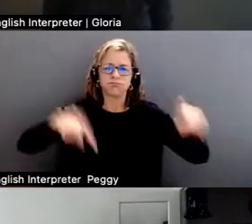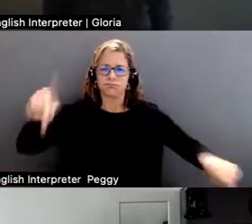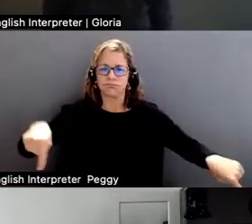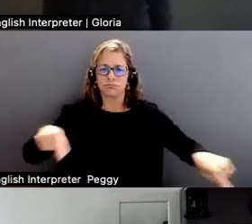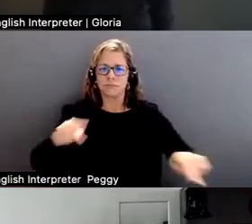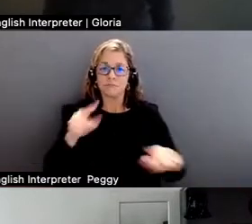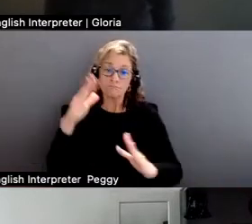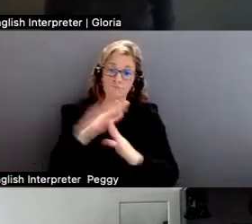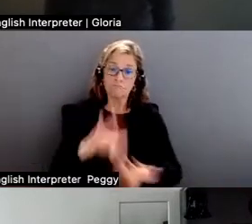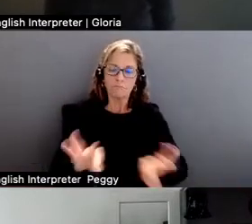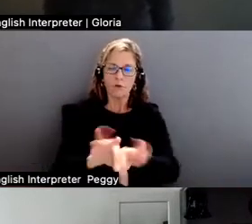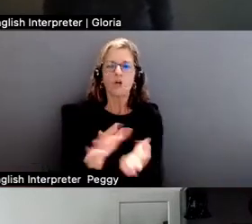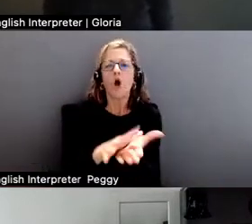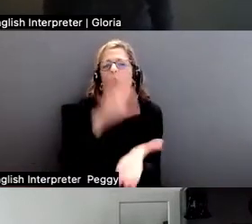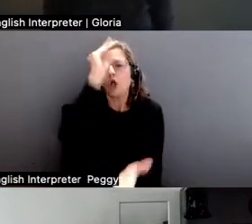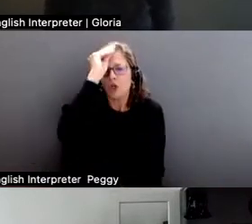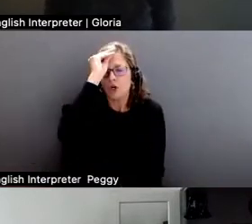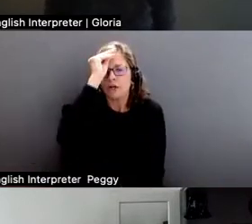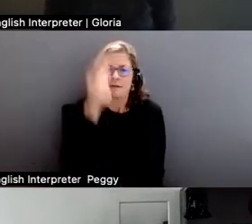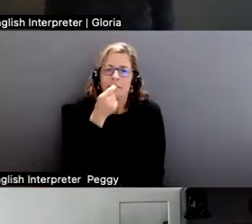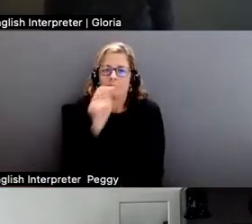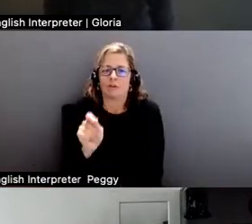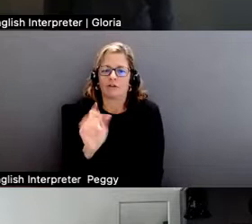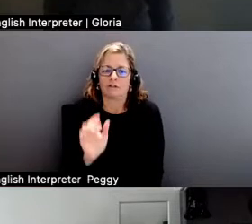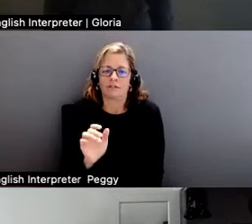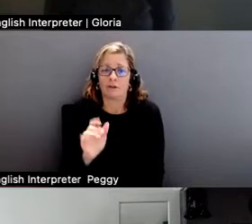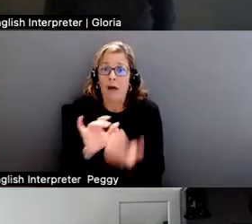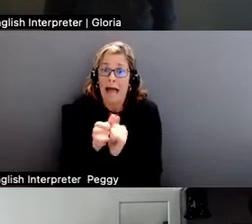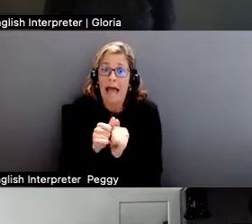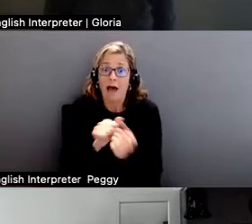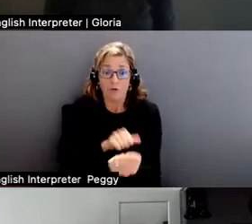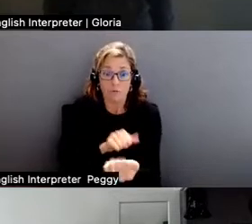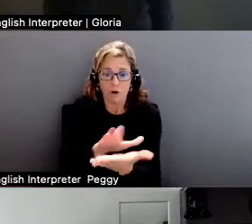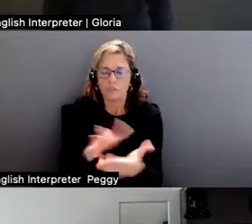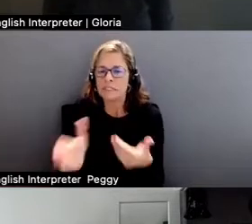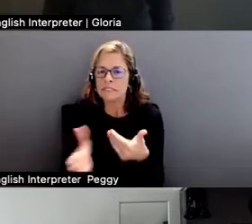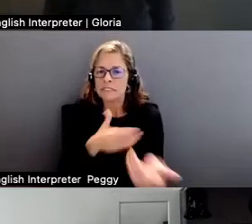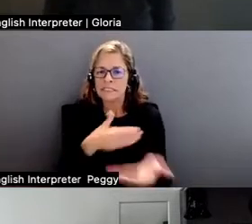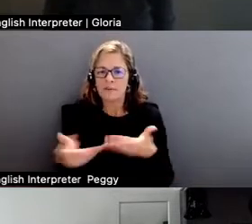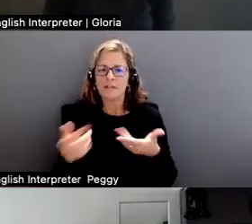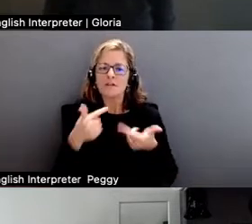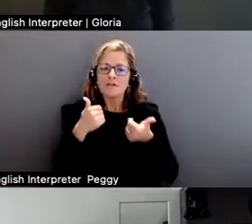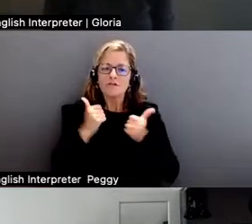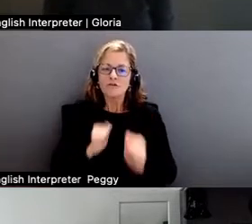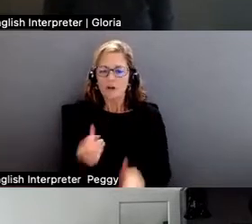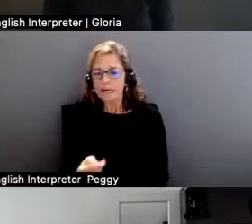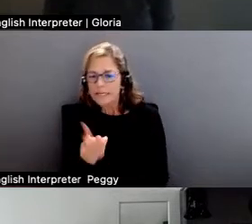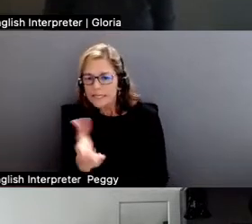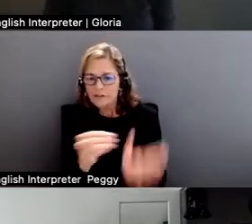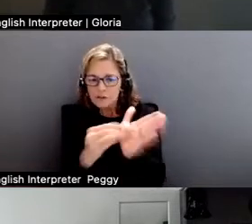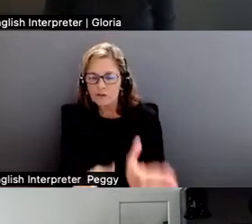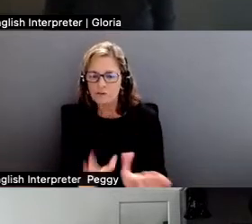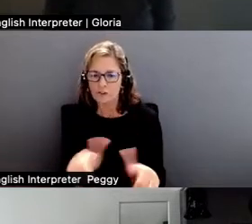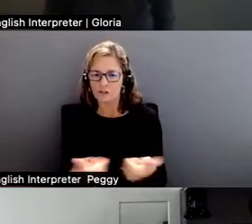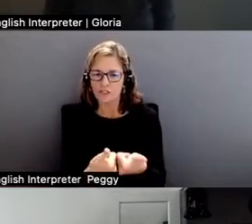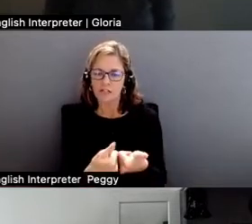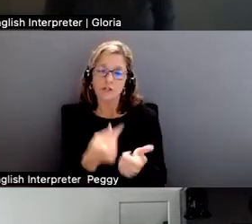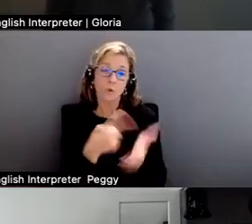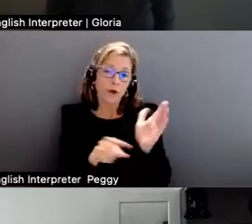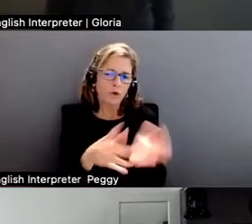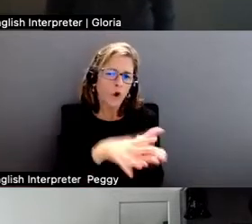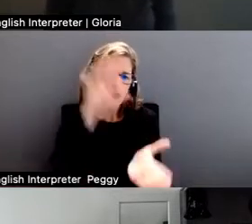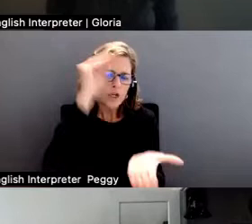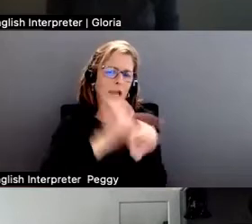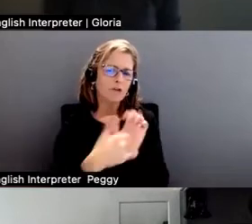absorbed, probably not. And giving students the challenge of finding different ways to learn and demonstrate their knowledge gives